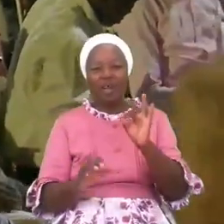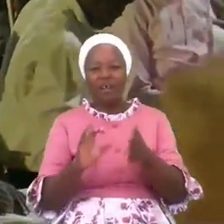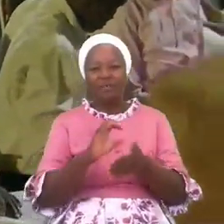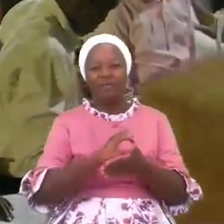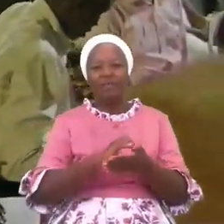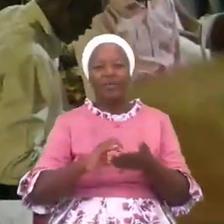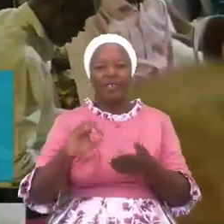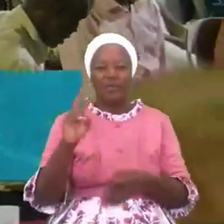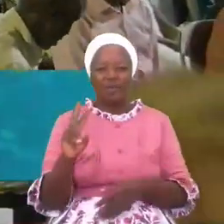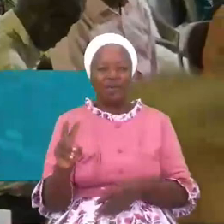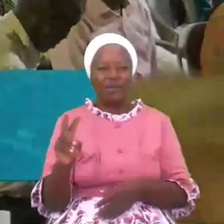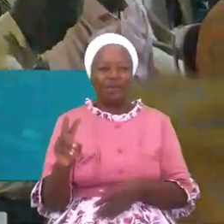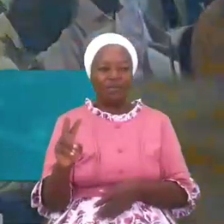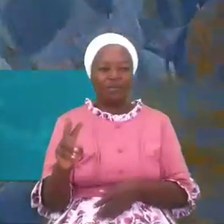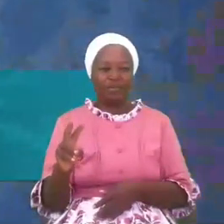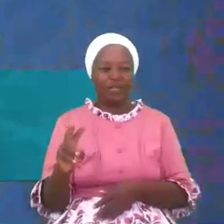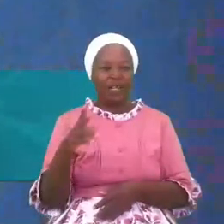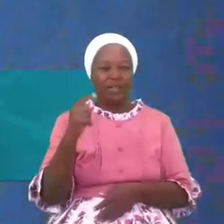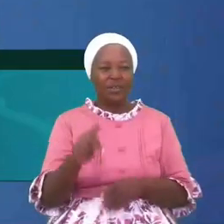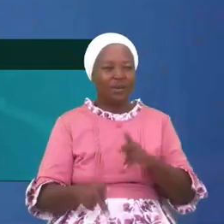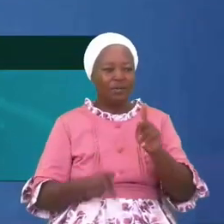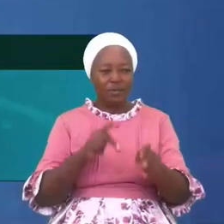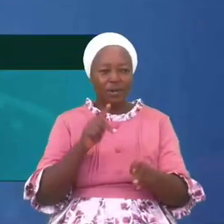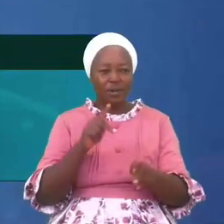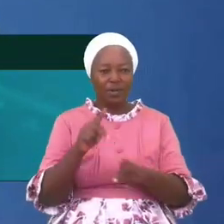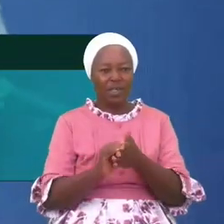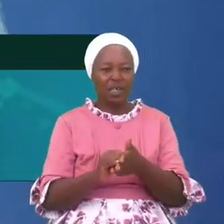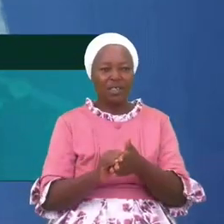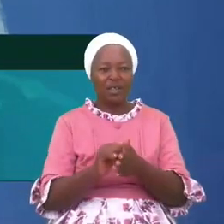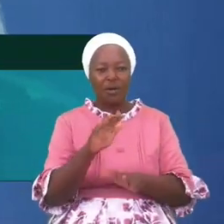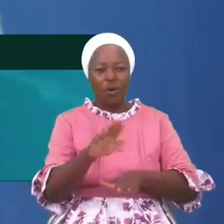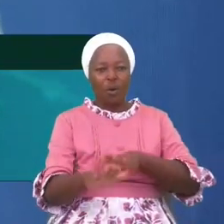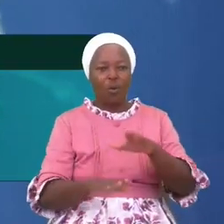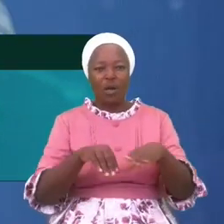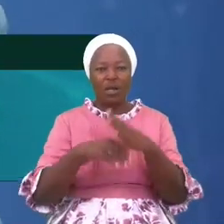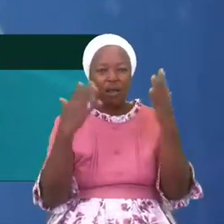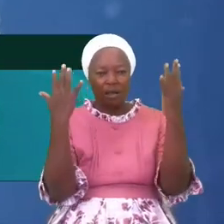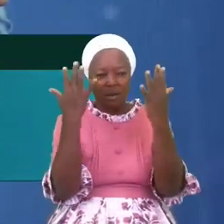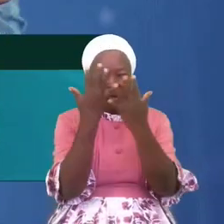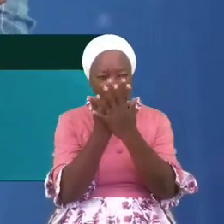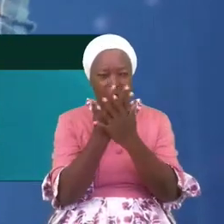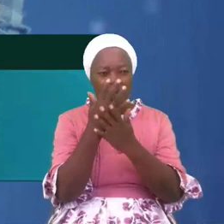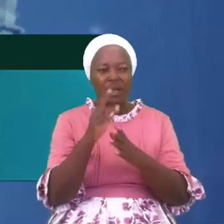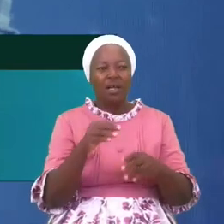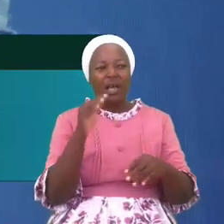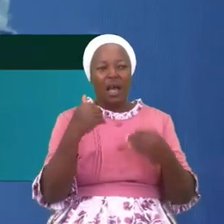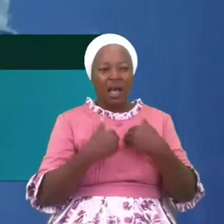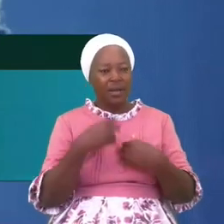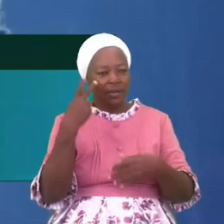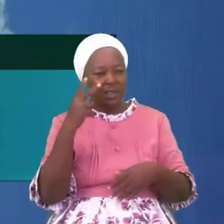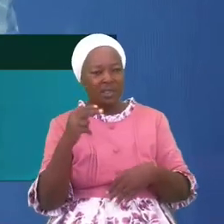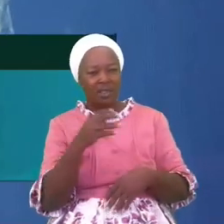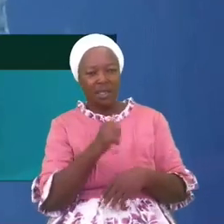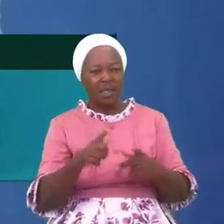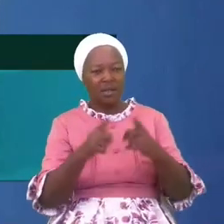that walked in darkness have seen a great light. And they that